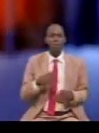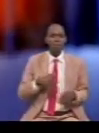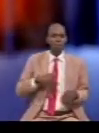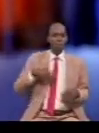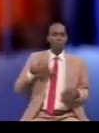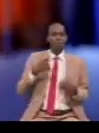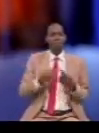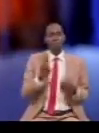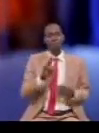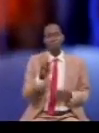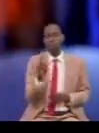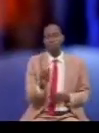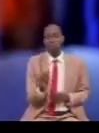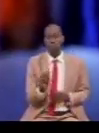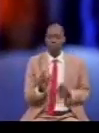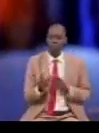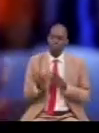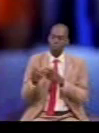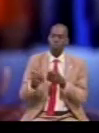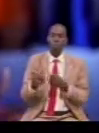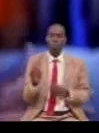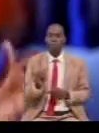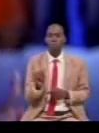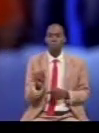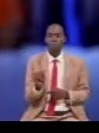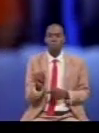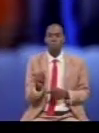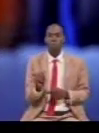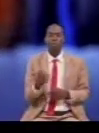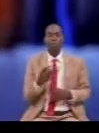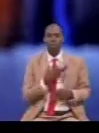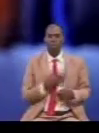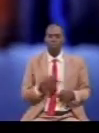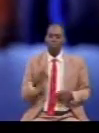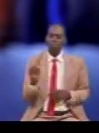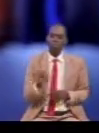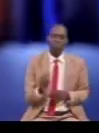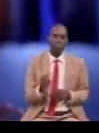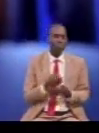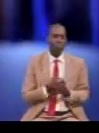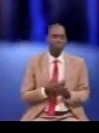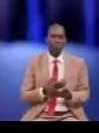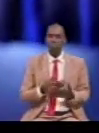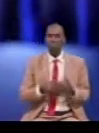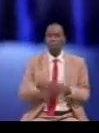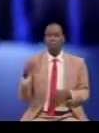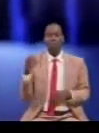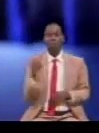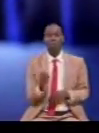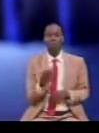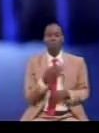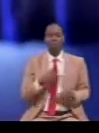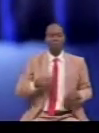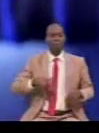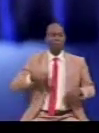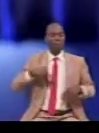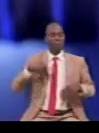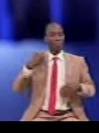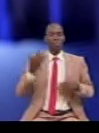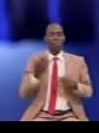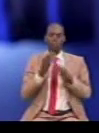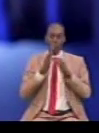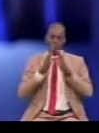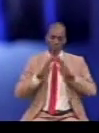I ran to the restroom. I passed out urine, a lot of urine, and after that, I felt relief. My stomach went down.